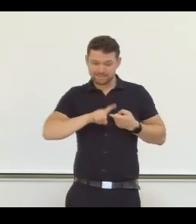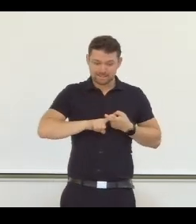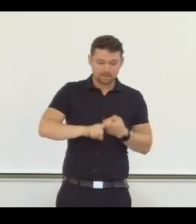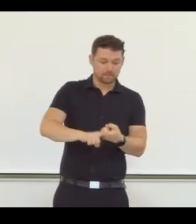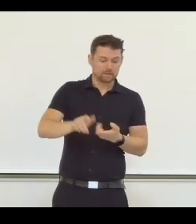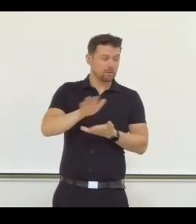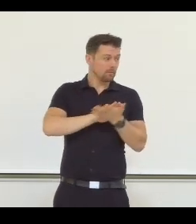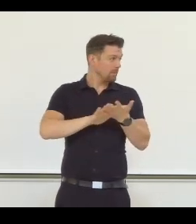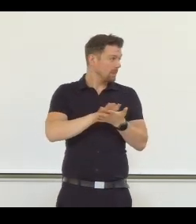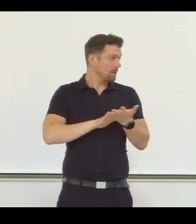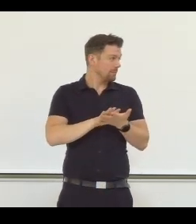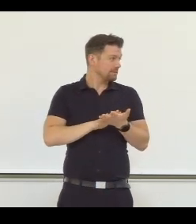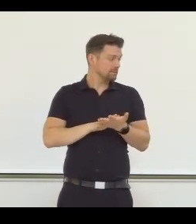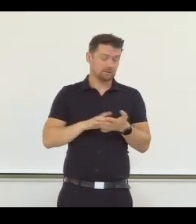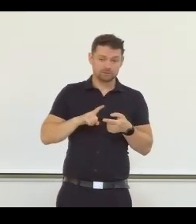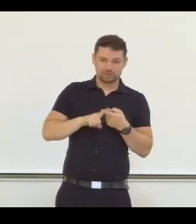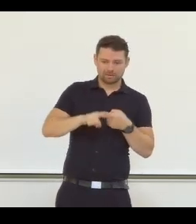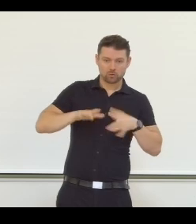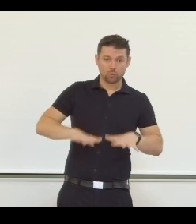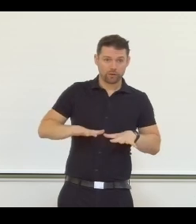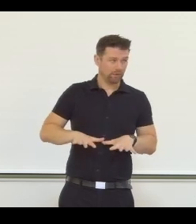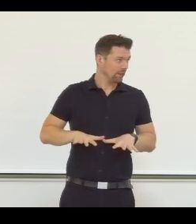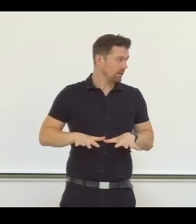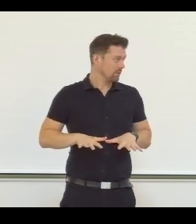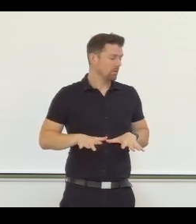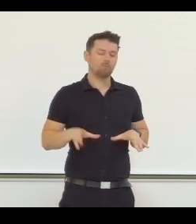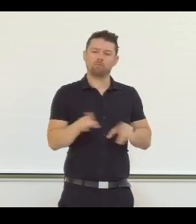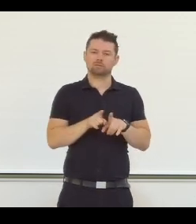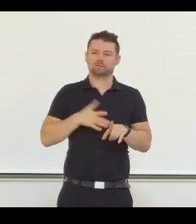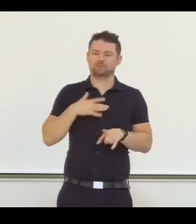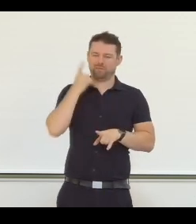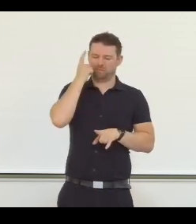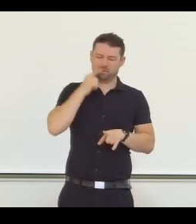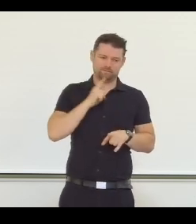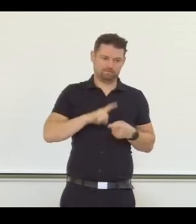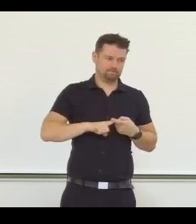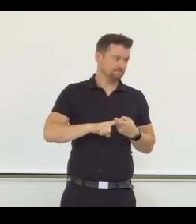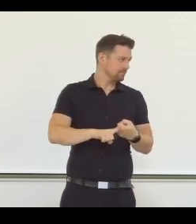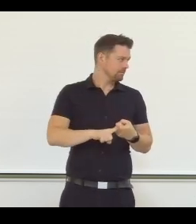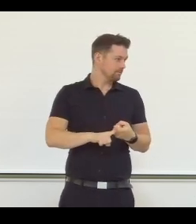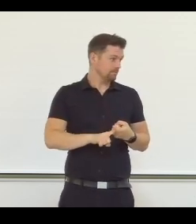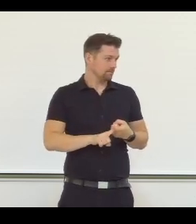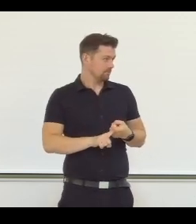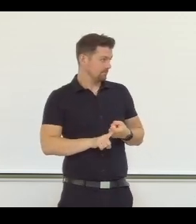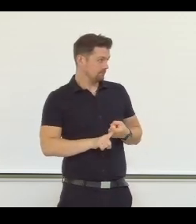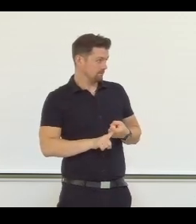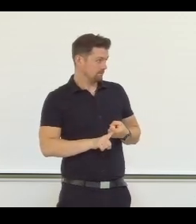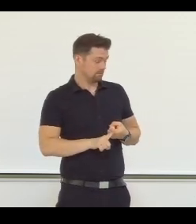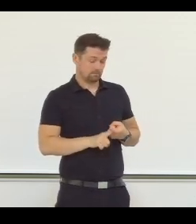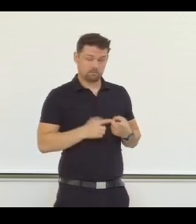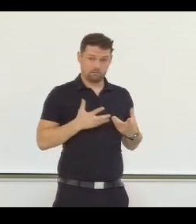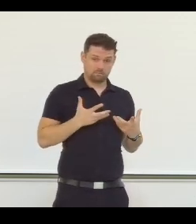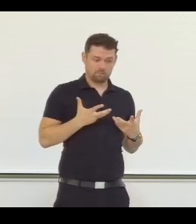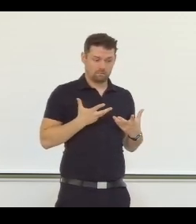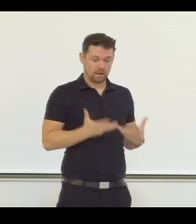mostly sustainability on Earth, but we do think about sustainability on Earth because you raise an important question. I mean, at the moment,